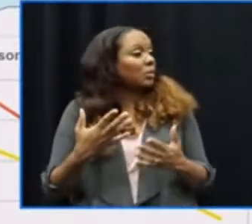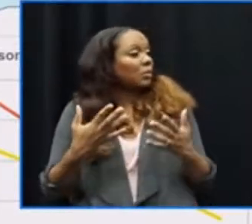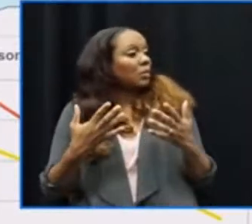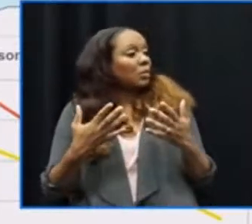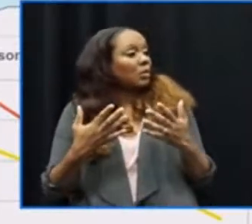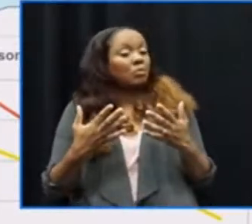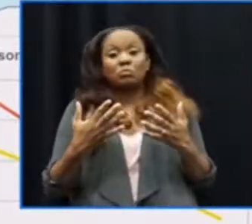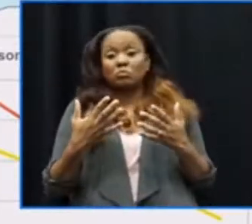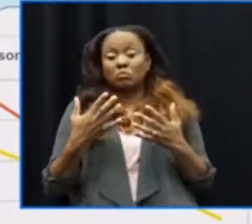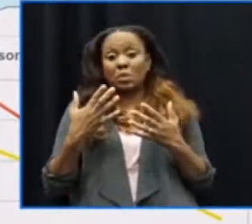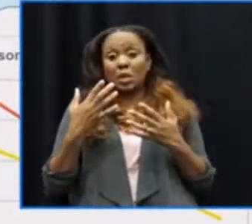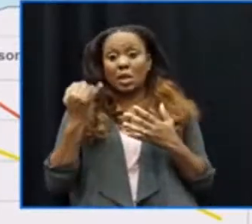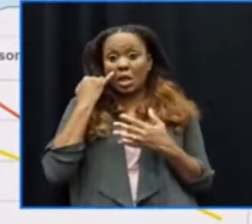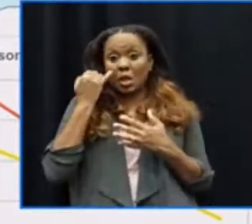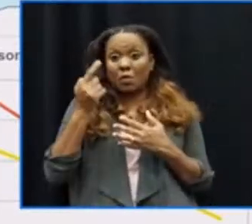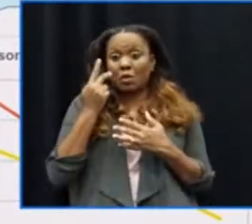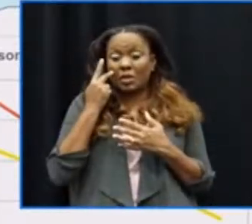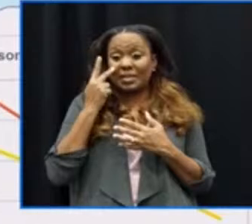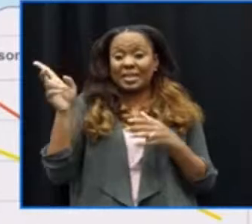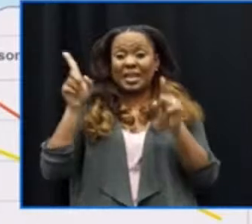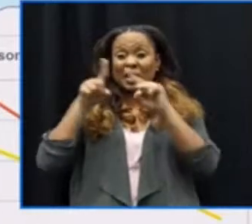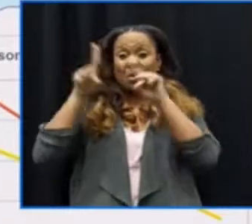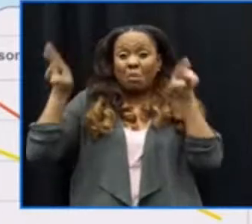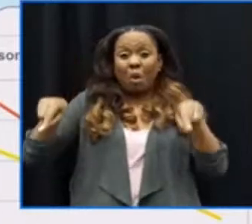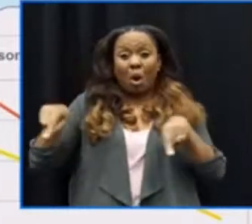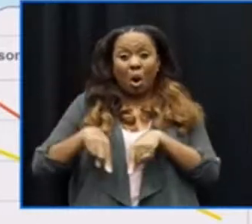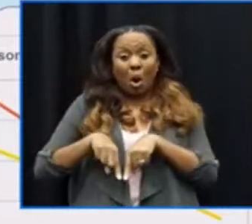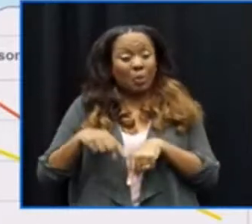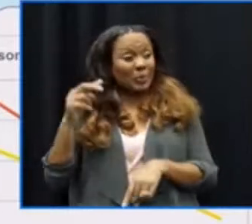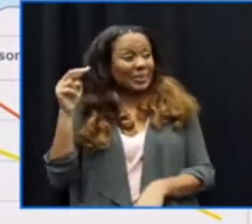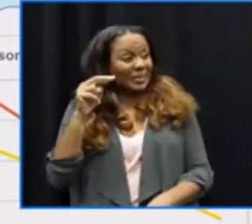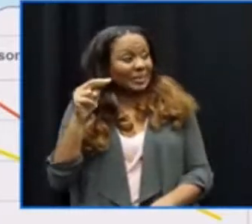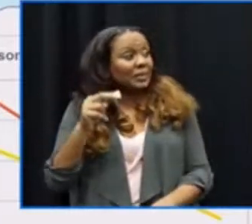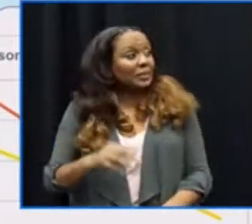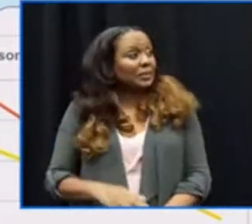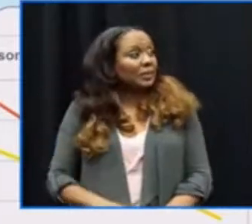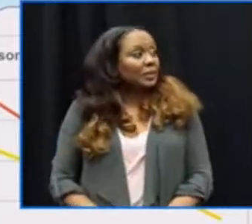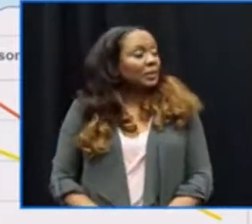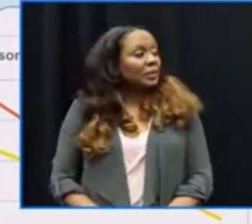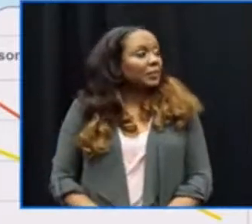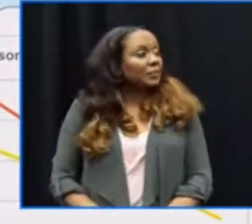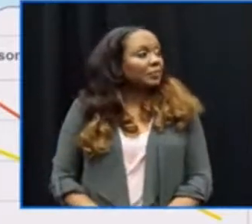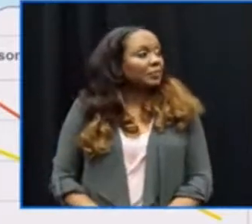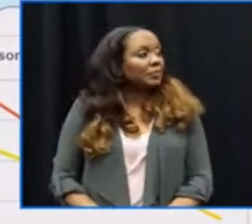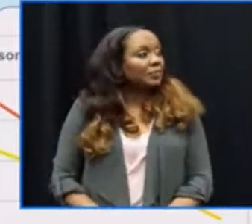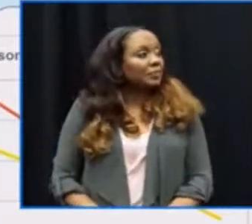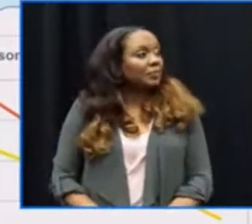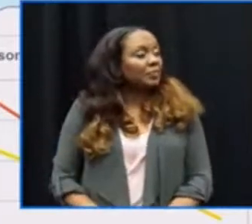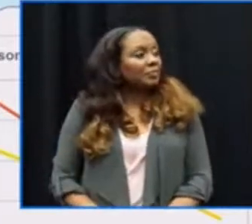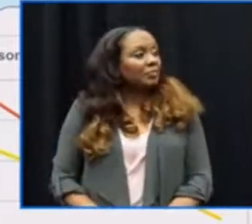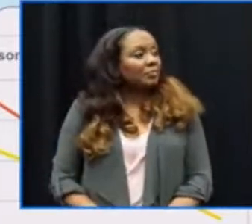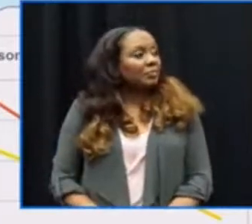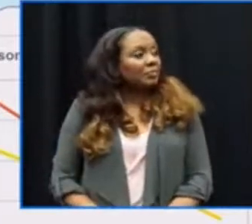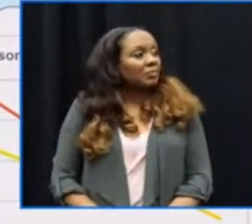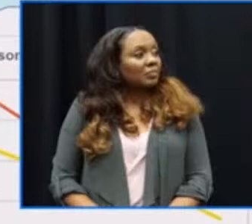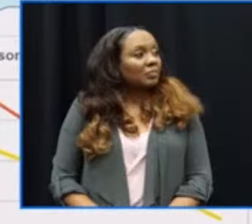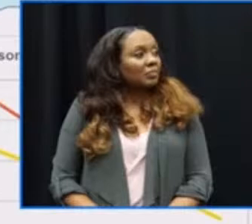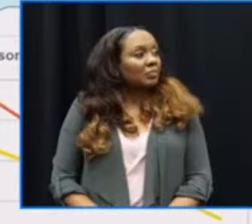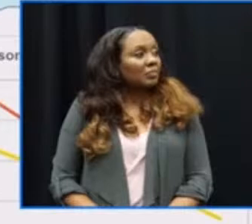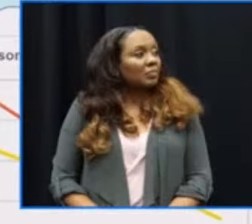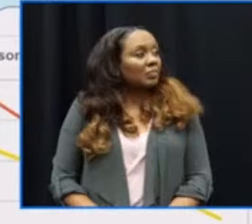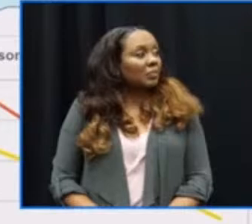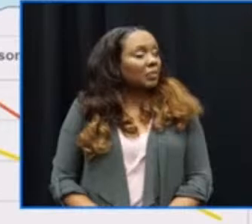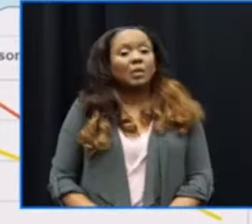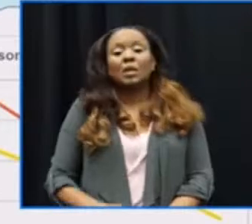as the economy has not grown with more labor and higher wages, we see that the number of